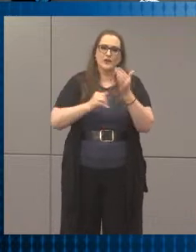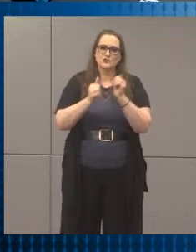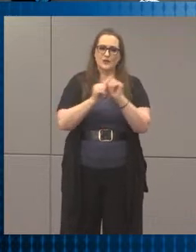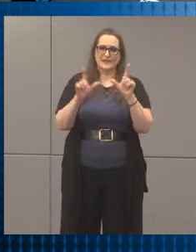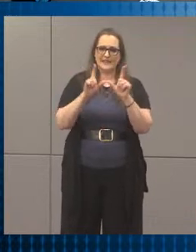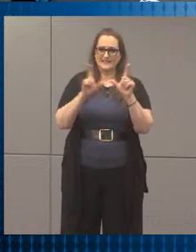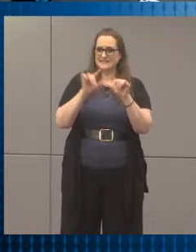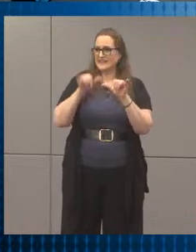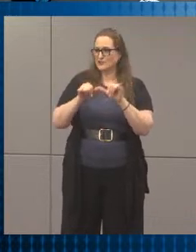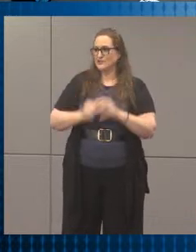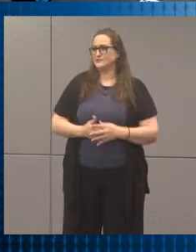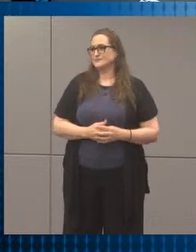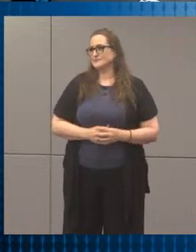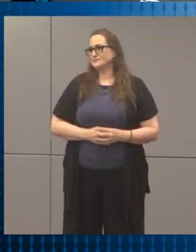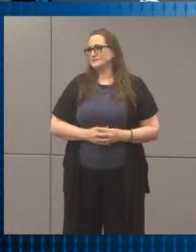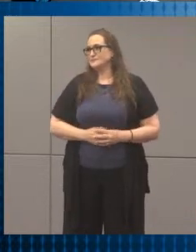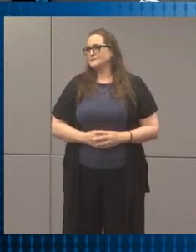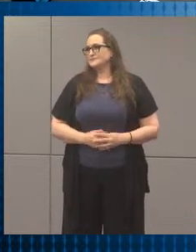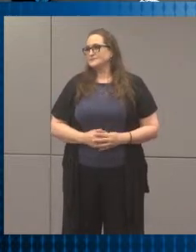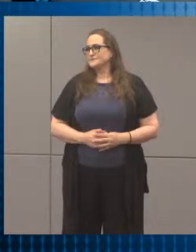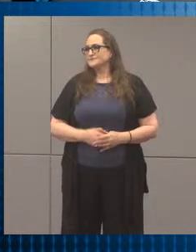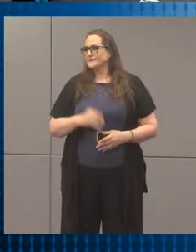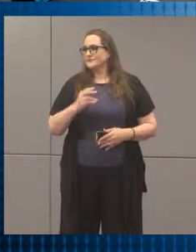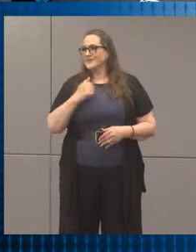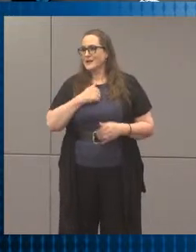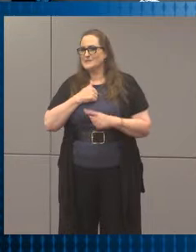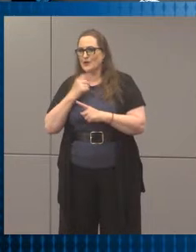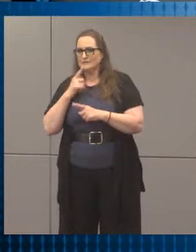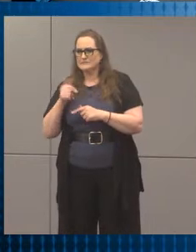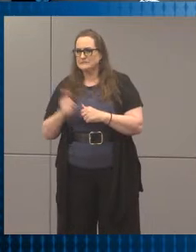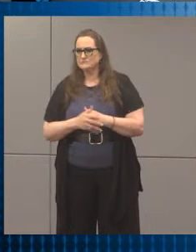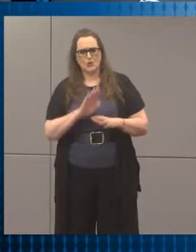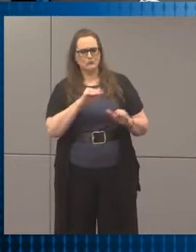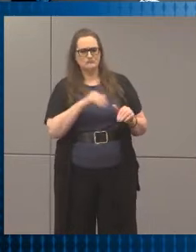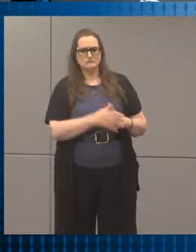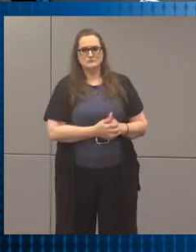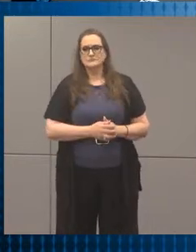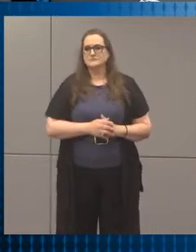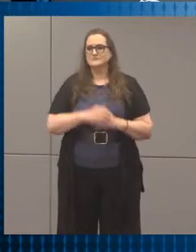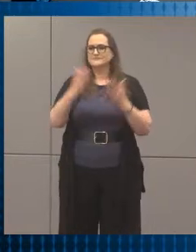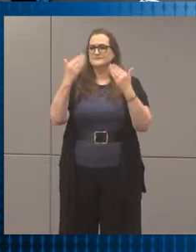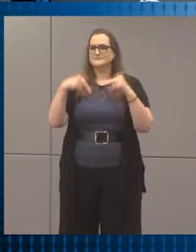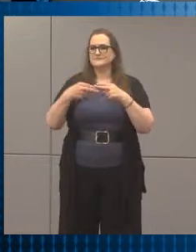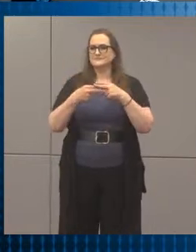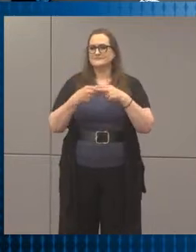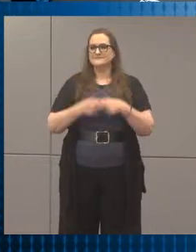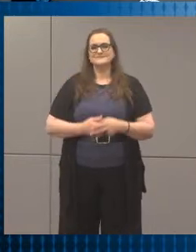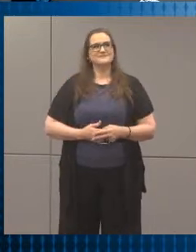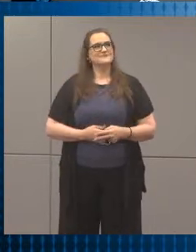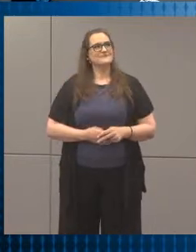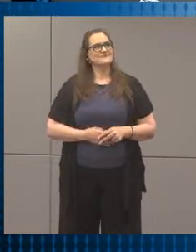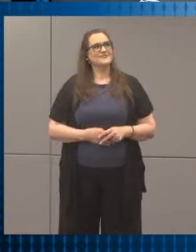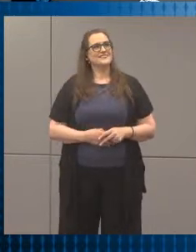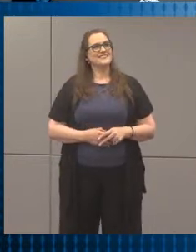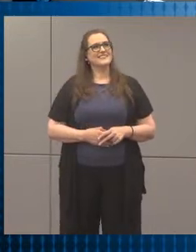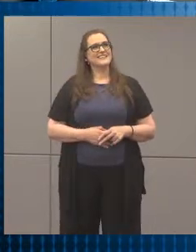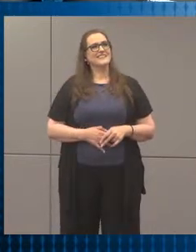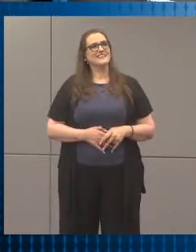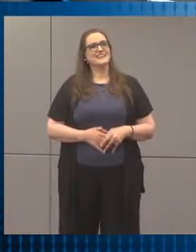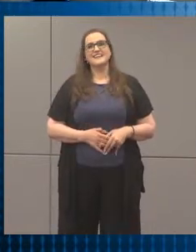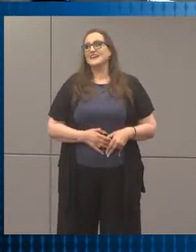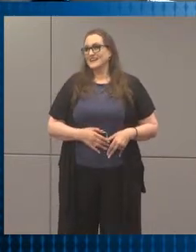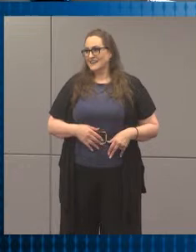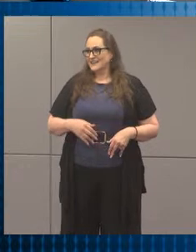engineers and architects. I'm sorry, Kristen. Oh, that's fine. We can- Next slide. Okay. Okay,